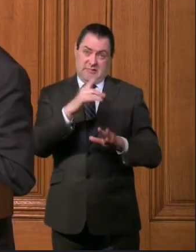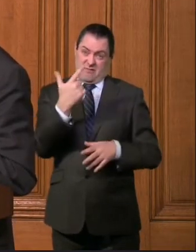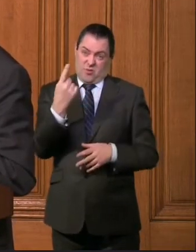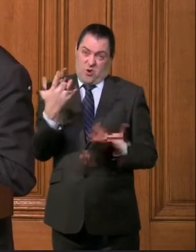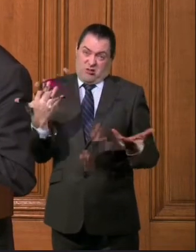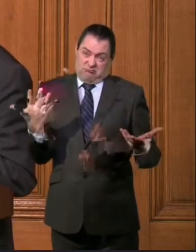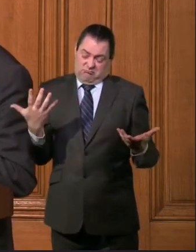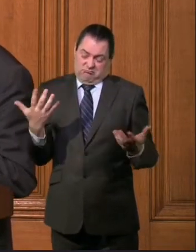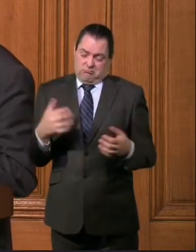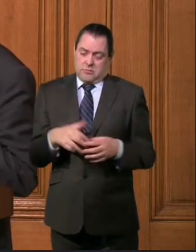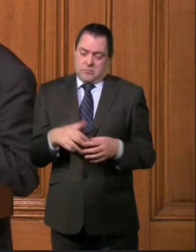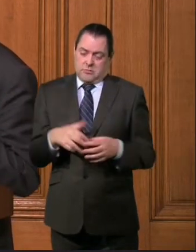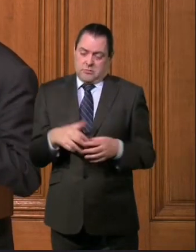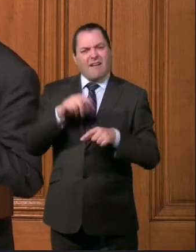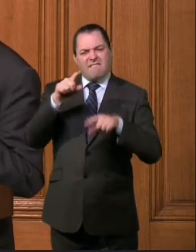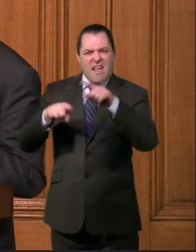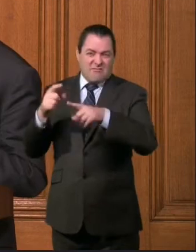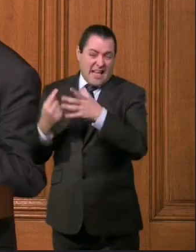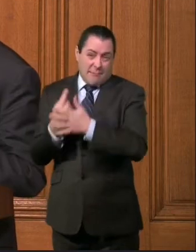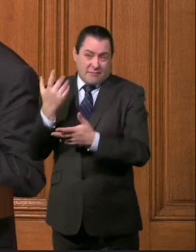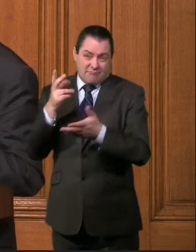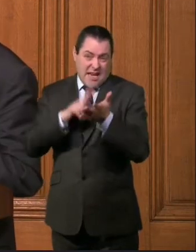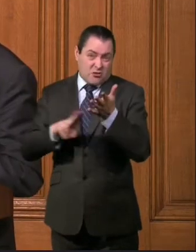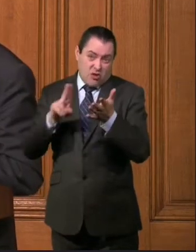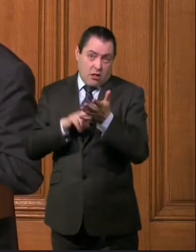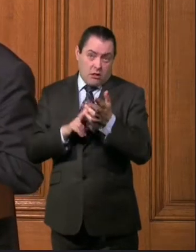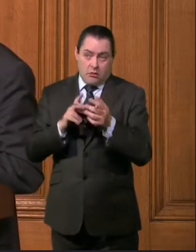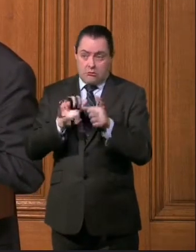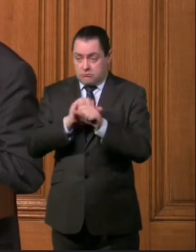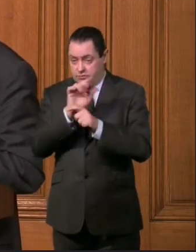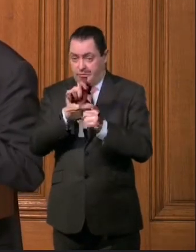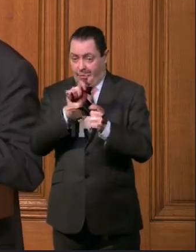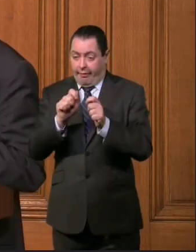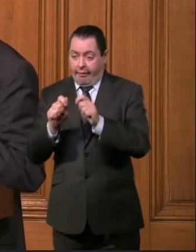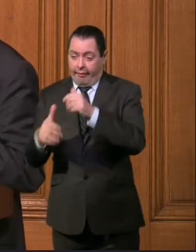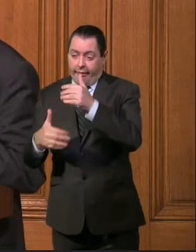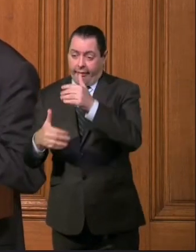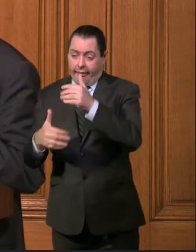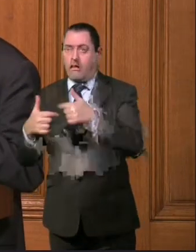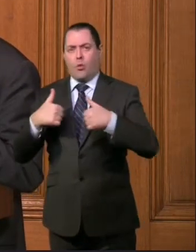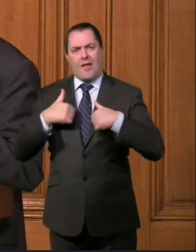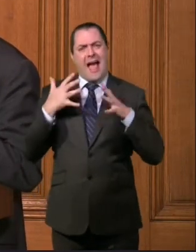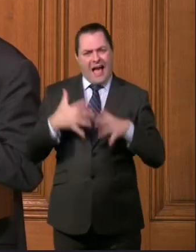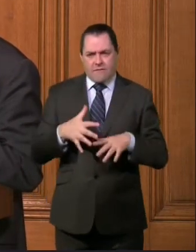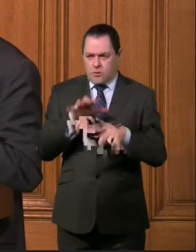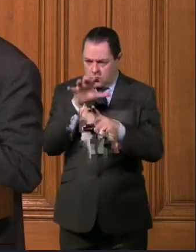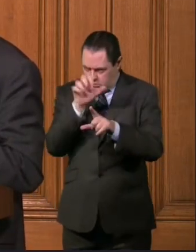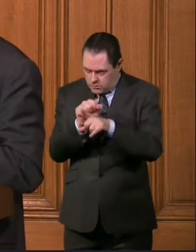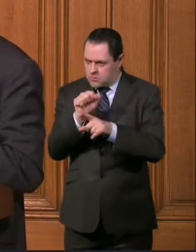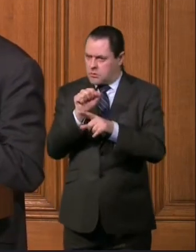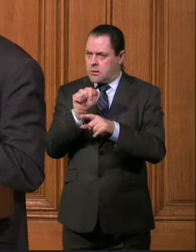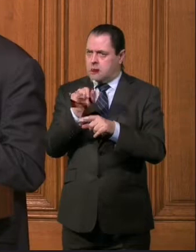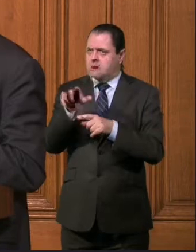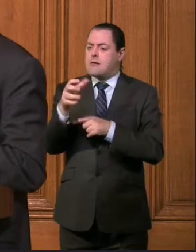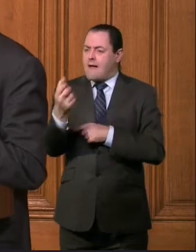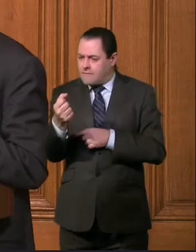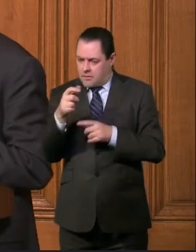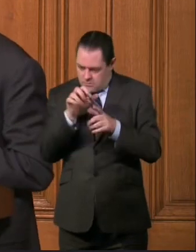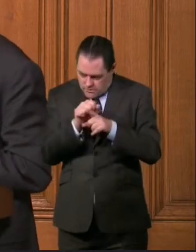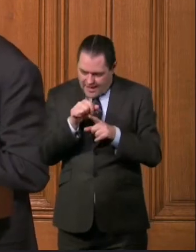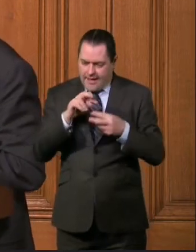identify, contact trace, and try and make sure that we contain. And clearly, the lockdown that we're currently in will have a large effect to keep this